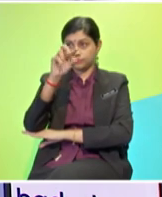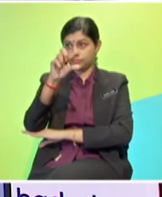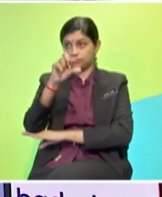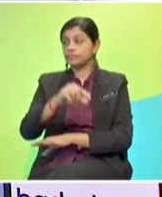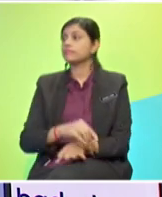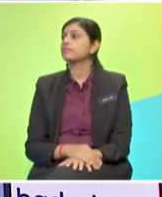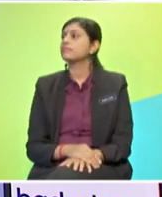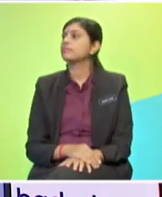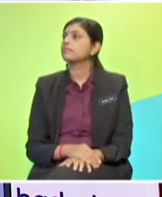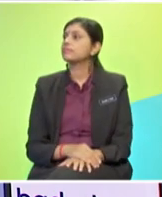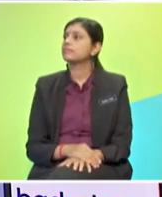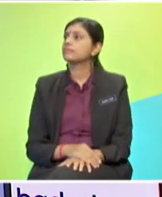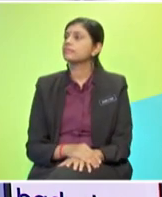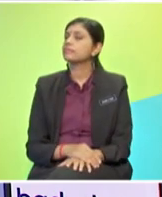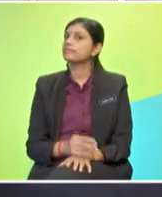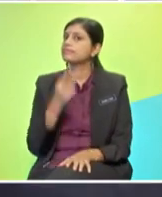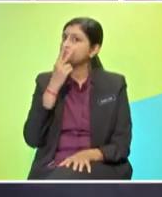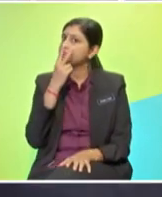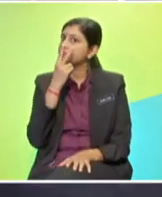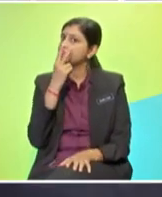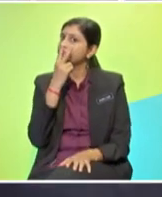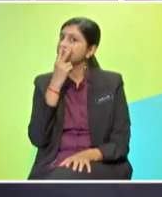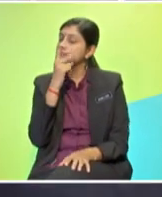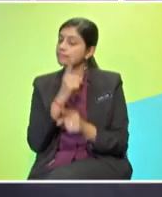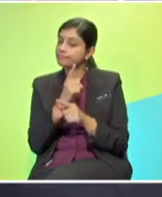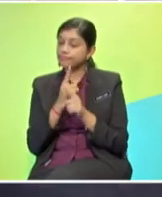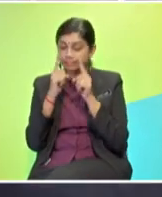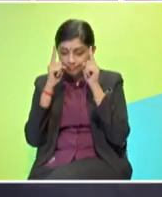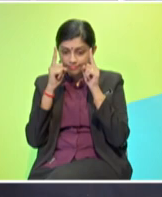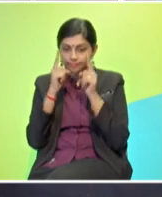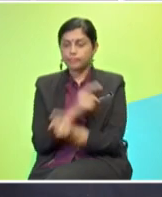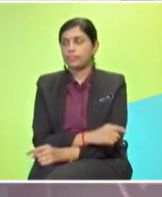R-E-A-D-I-N-G. Okay, this is how you write the